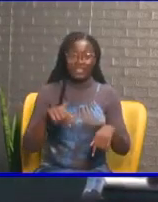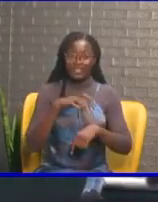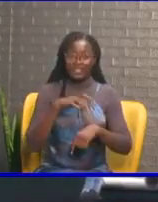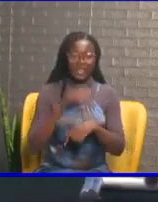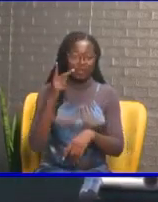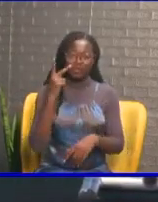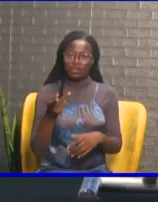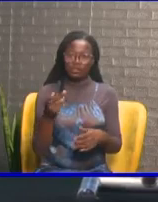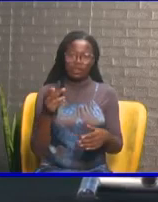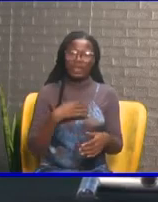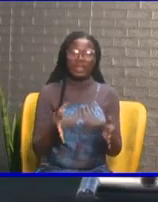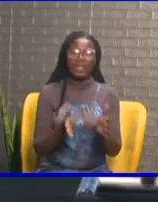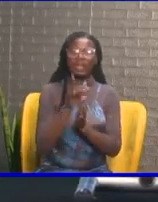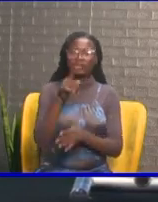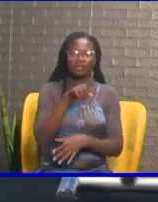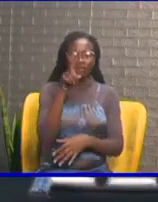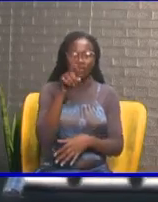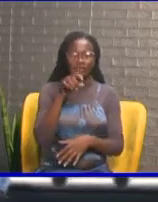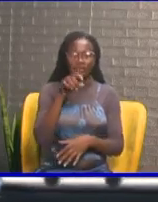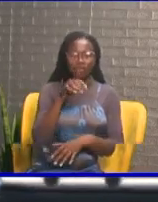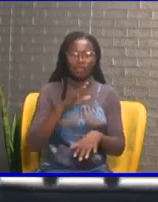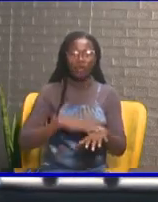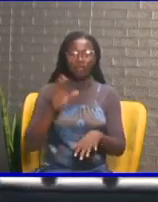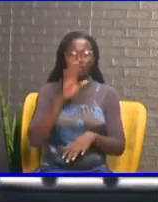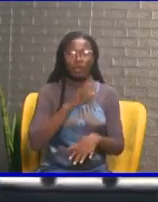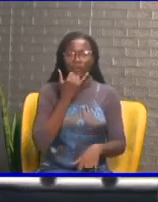ask you any question about that mistake.